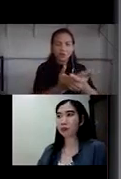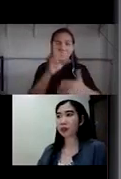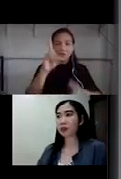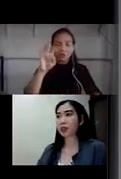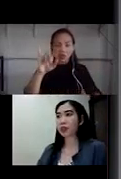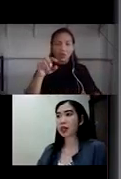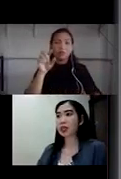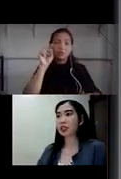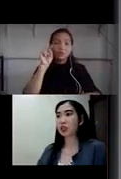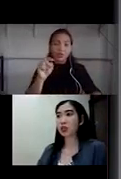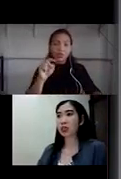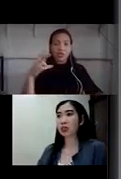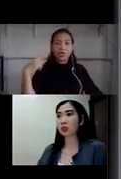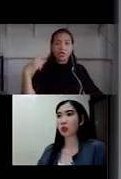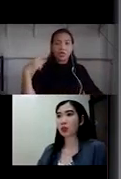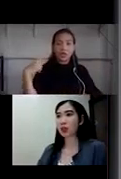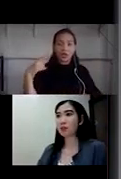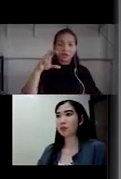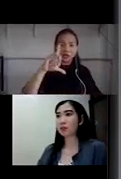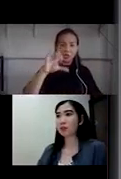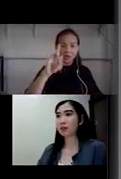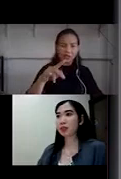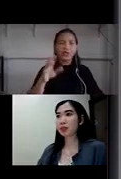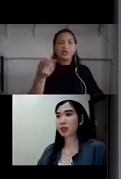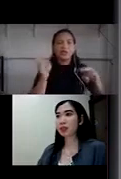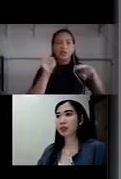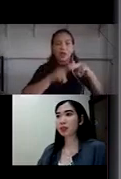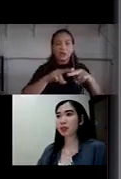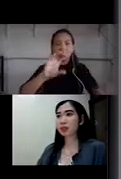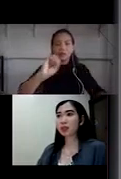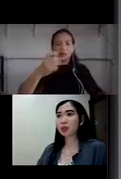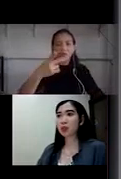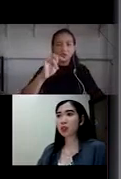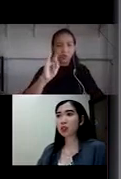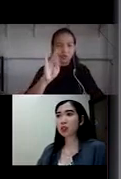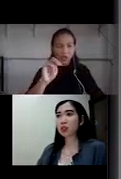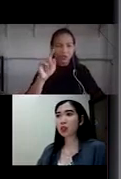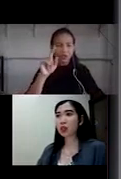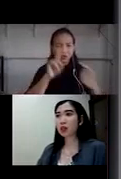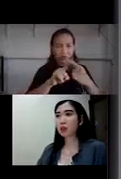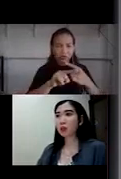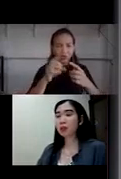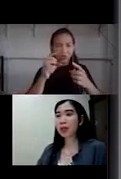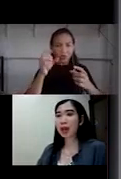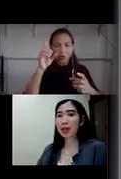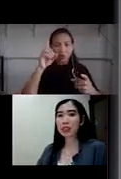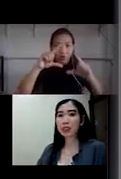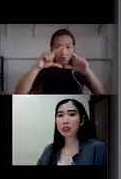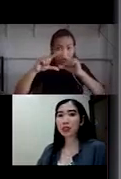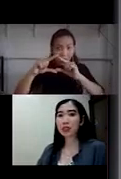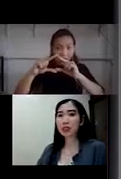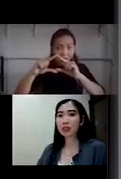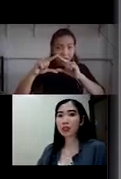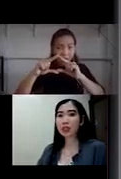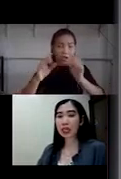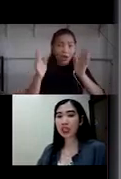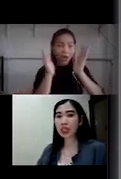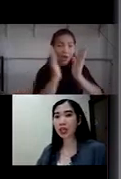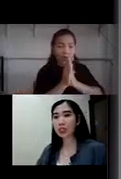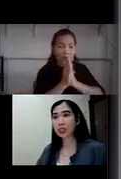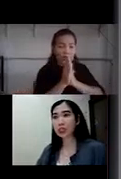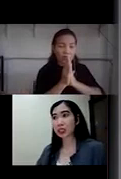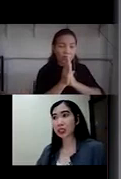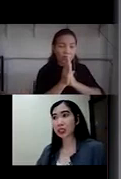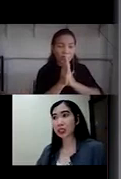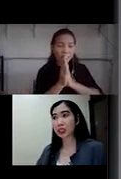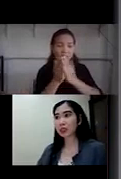siya. Then, add shortcut to drive. Ayan. Tapos, you will be asked kung saan